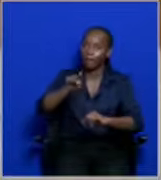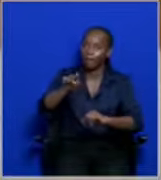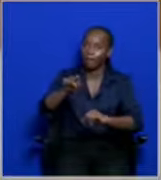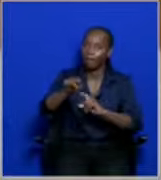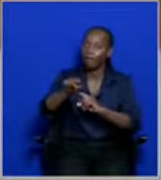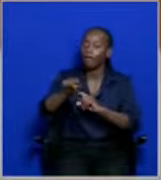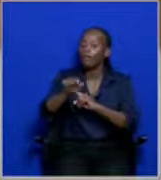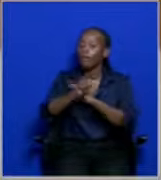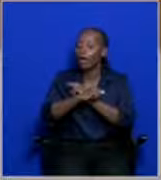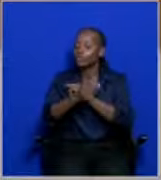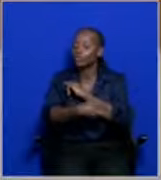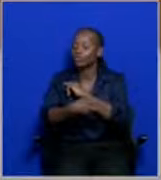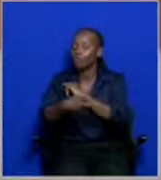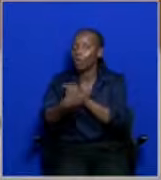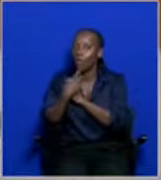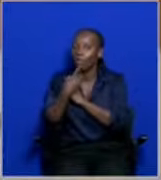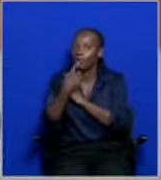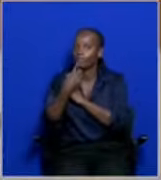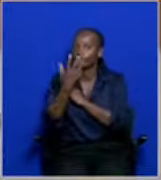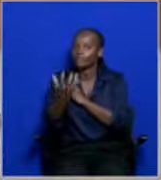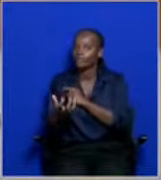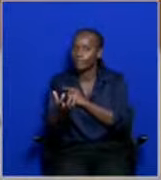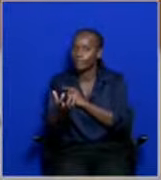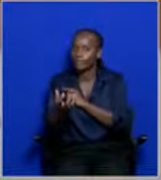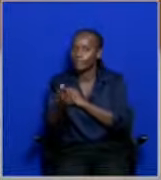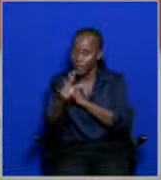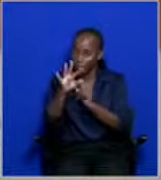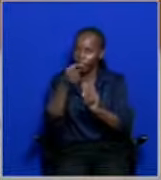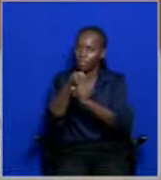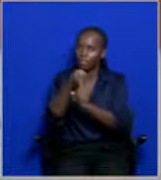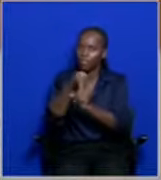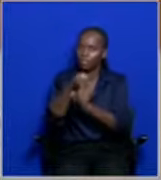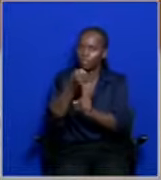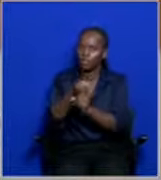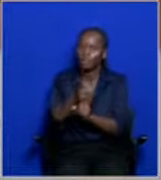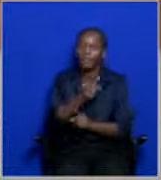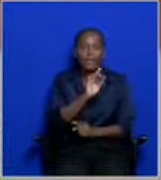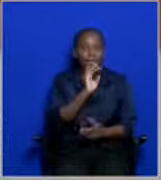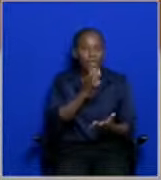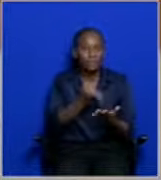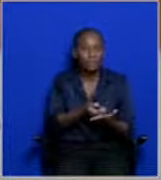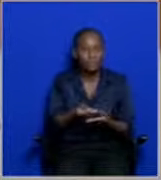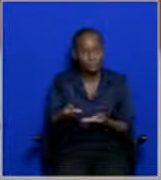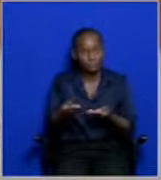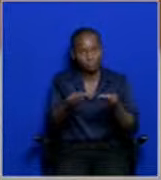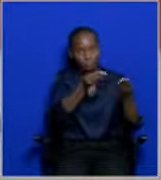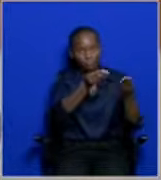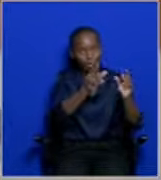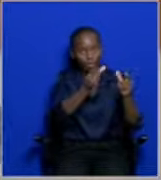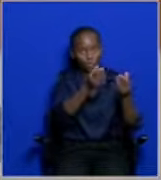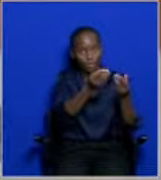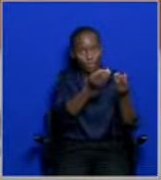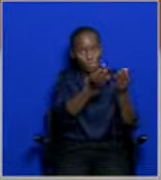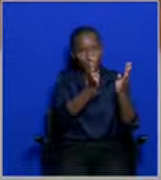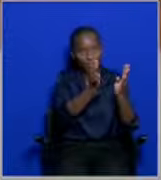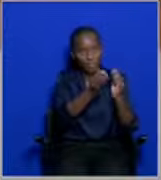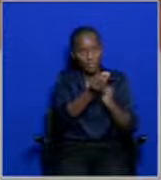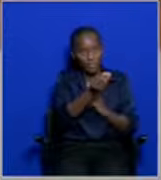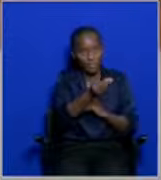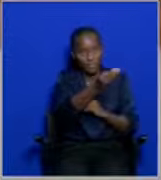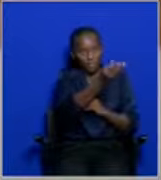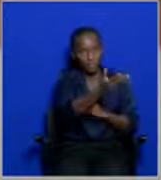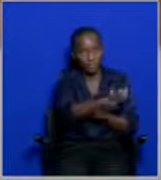and the commissioners will recall that's when Chief Mapieye submitted JM 24.